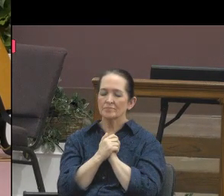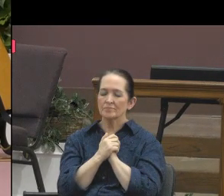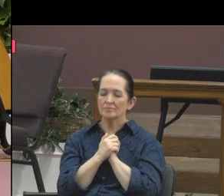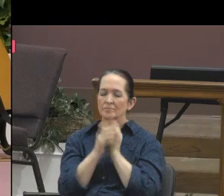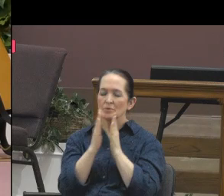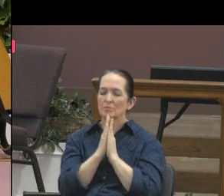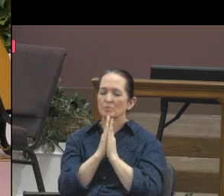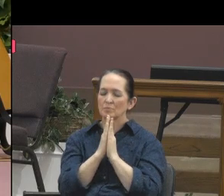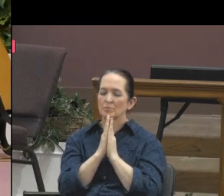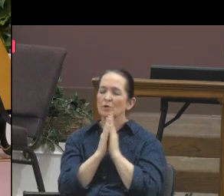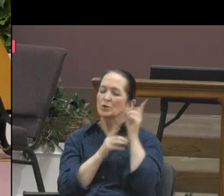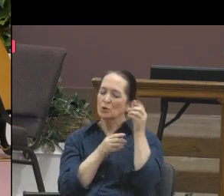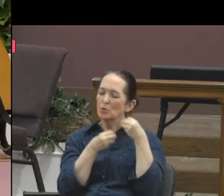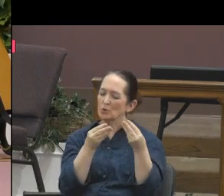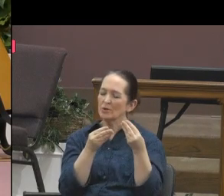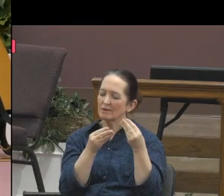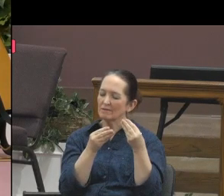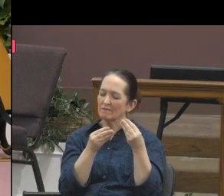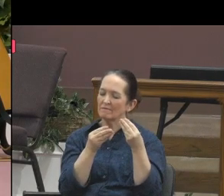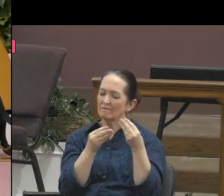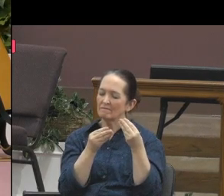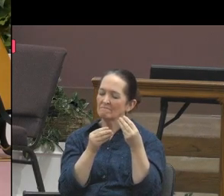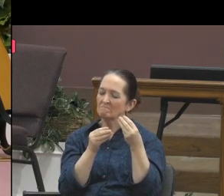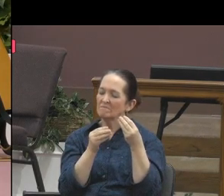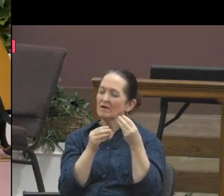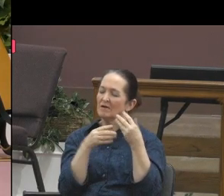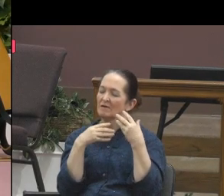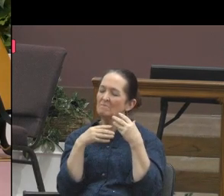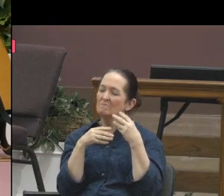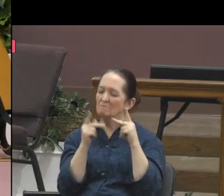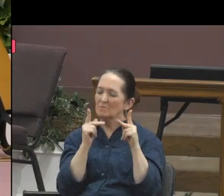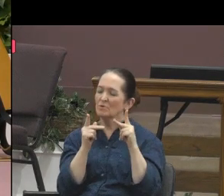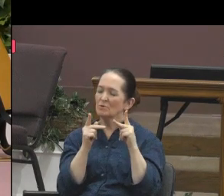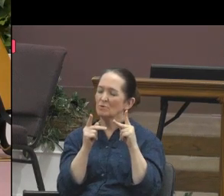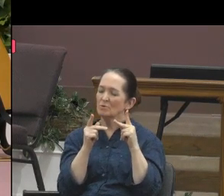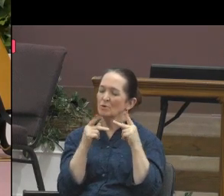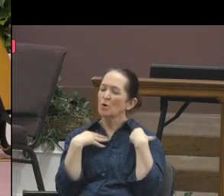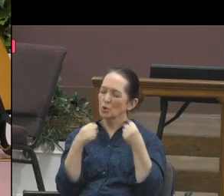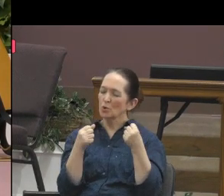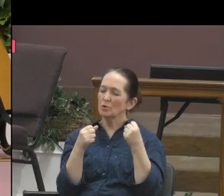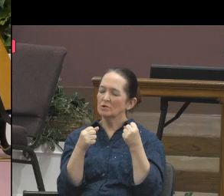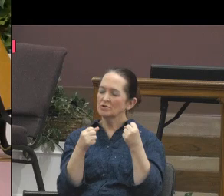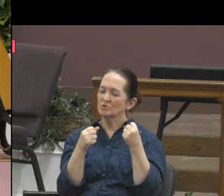I pray that You would give them courage and boldness to act upon that.